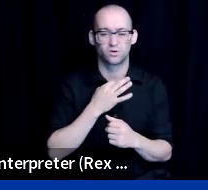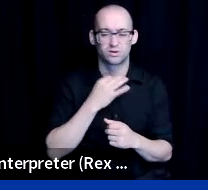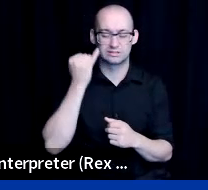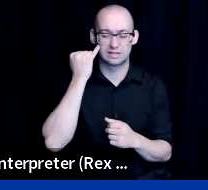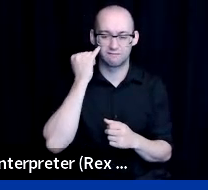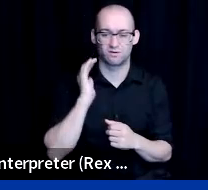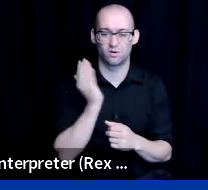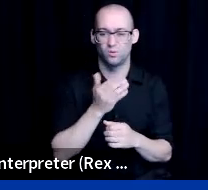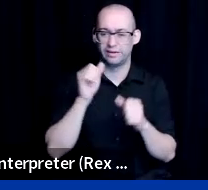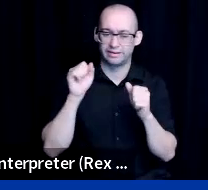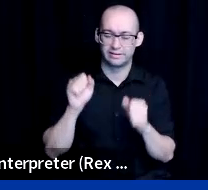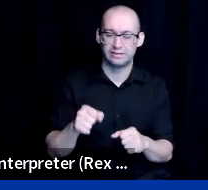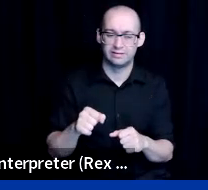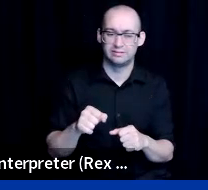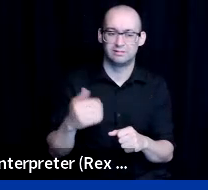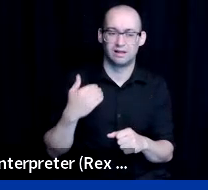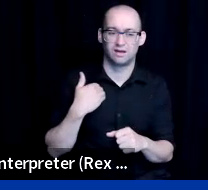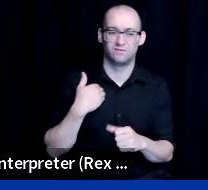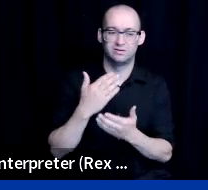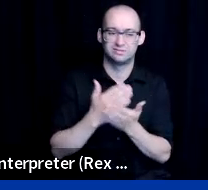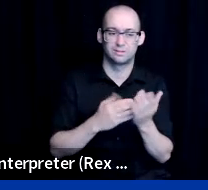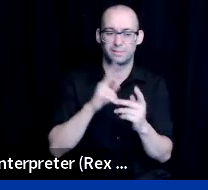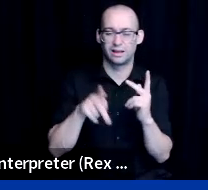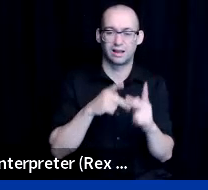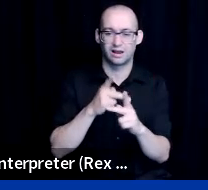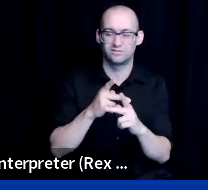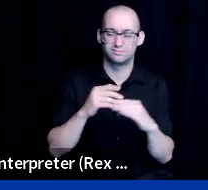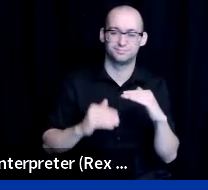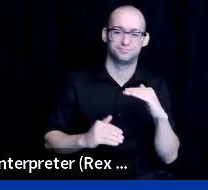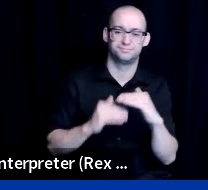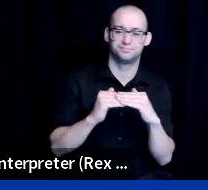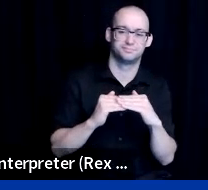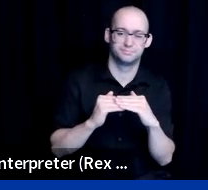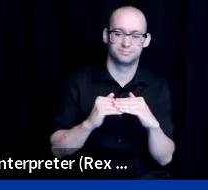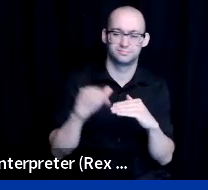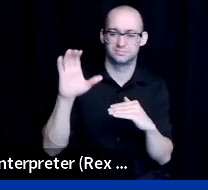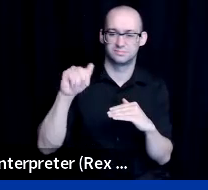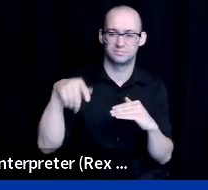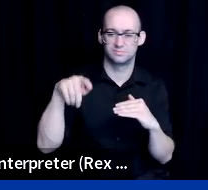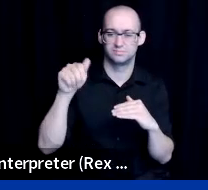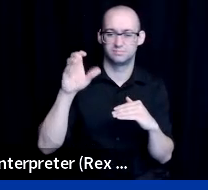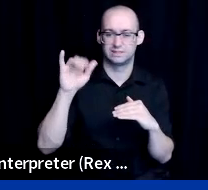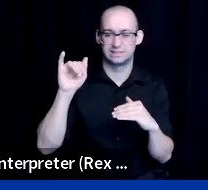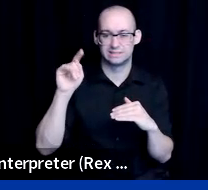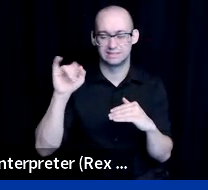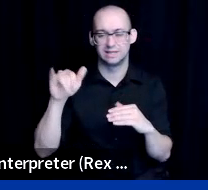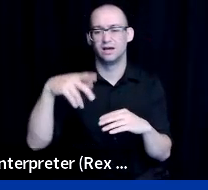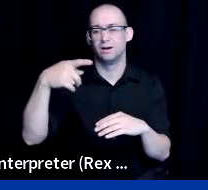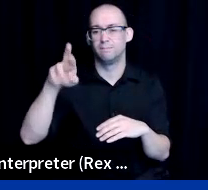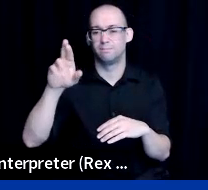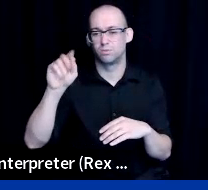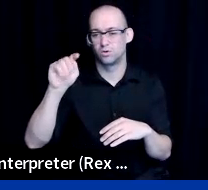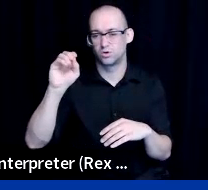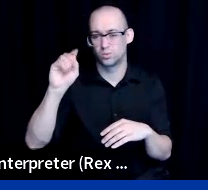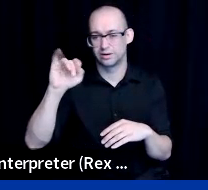can have some kind of capacity, you know, a prototype and capacity